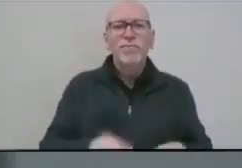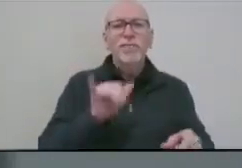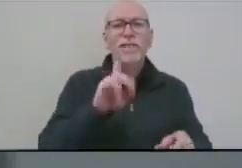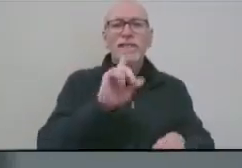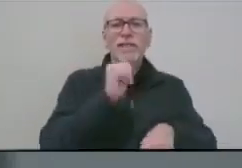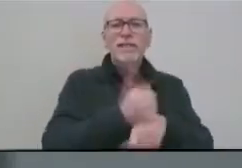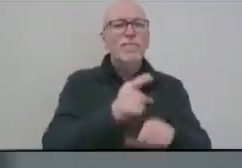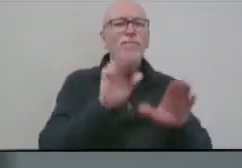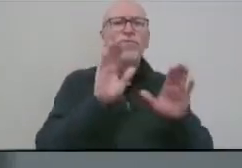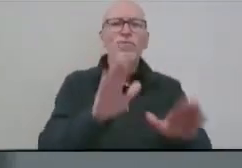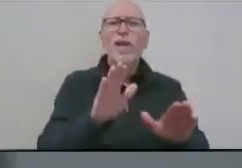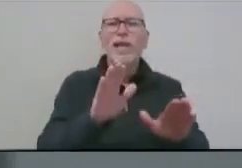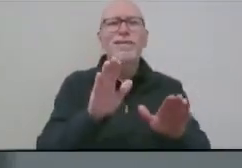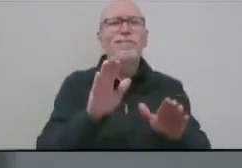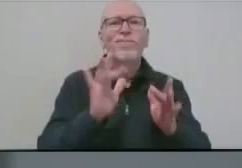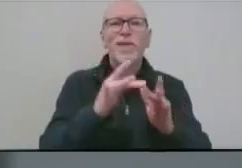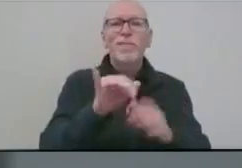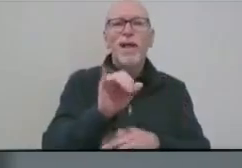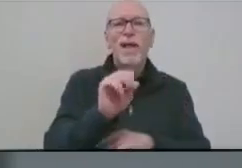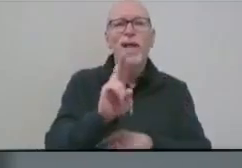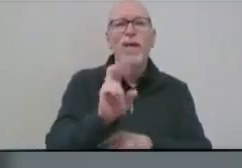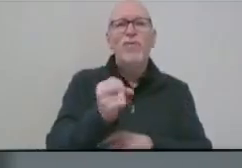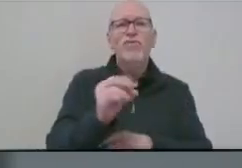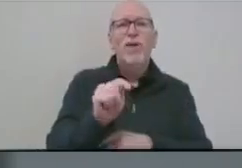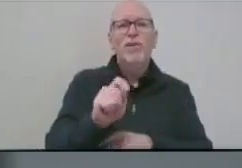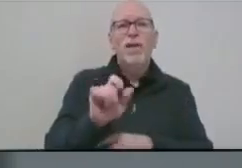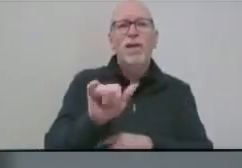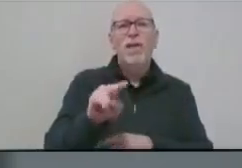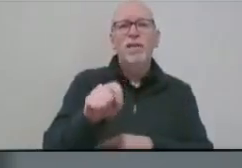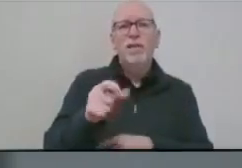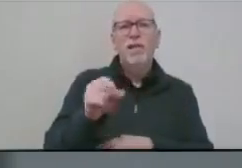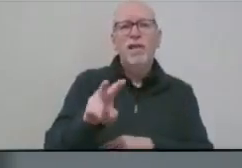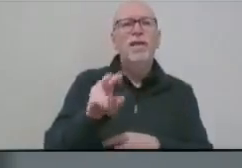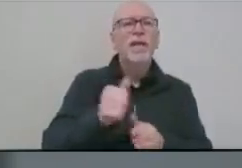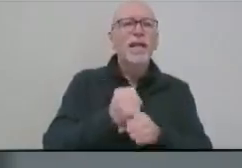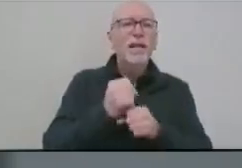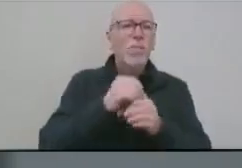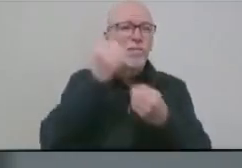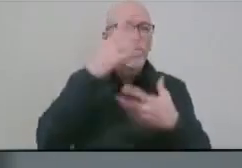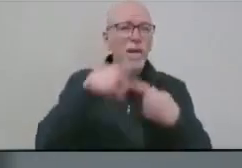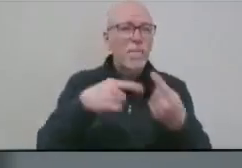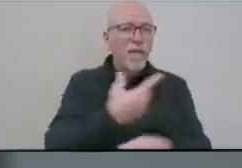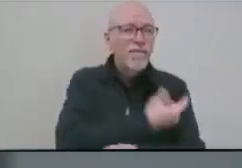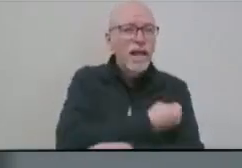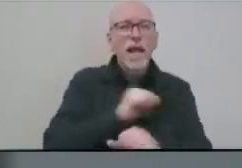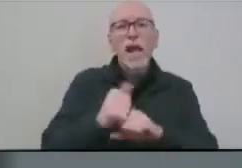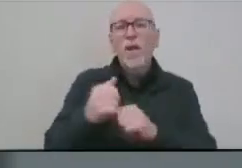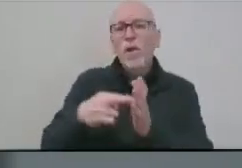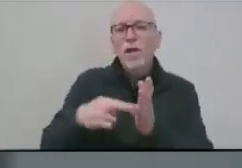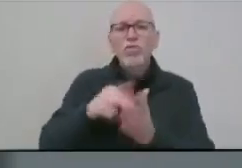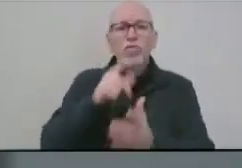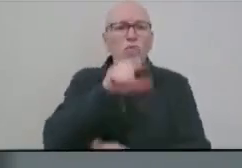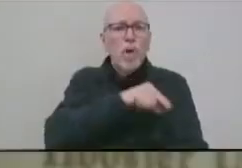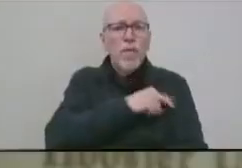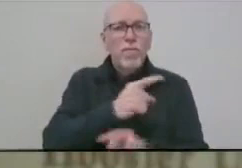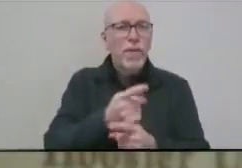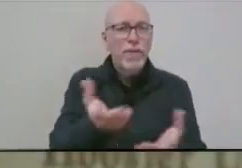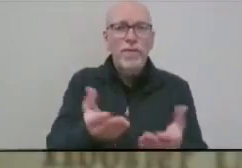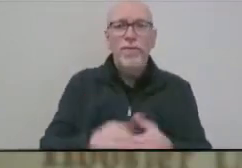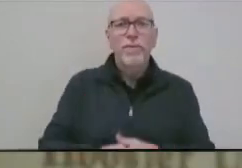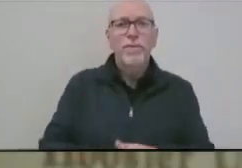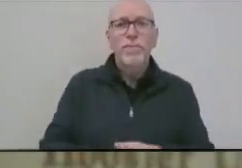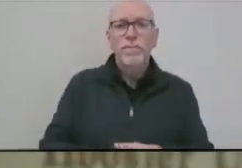It's ourshot.in.gov. You can get all the information about the vaccine, how to register, and who's eligible right there. Well,